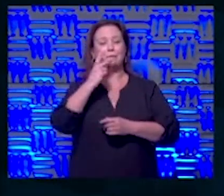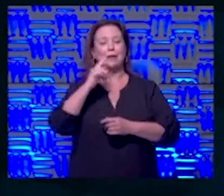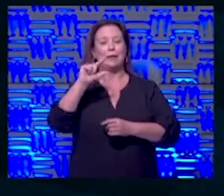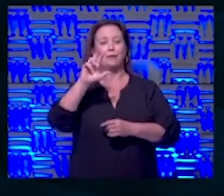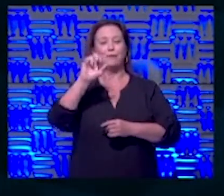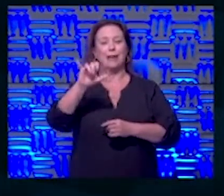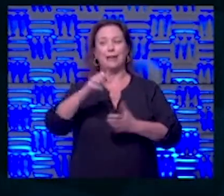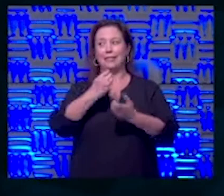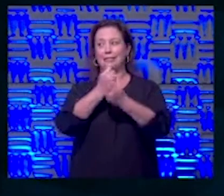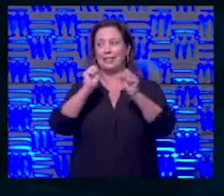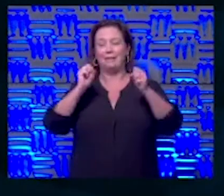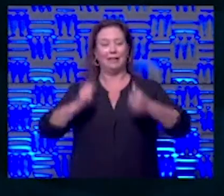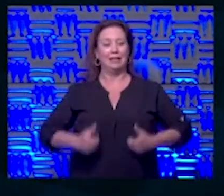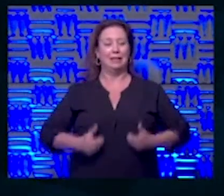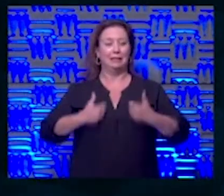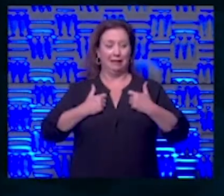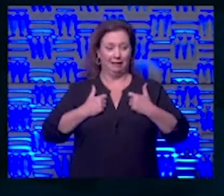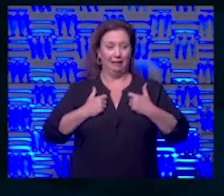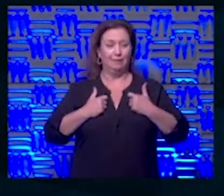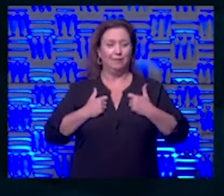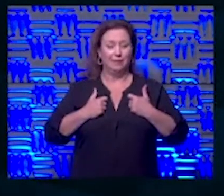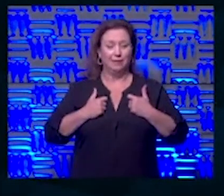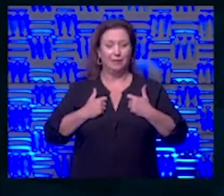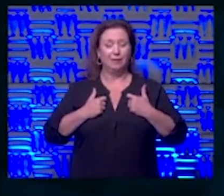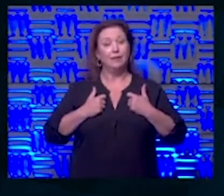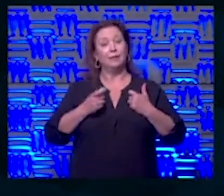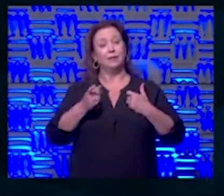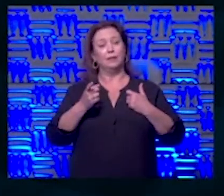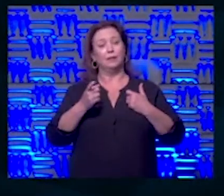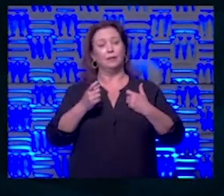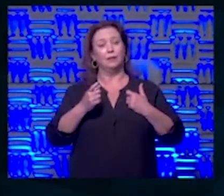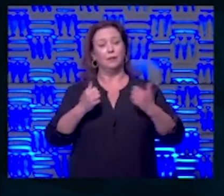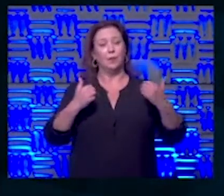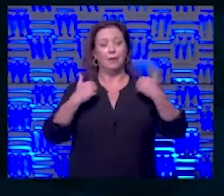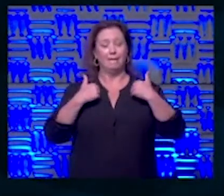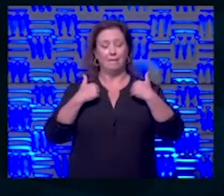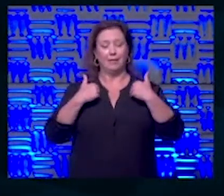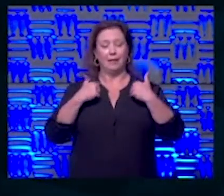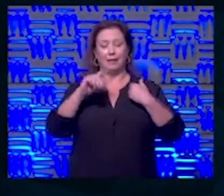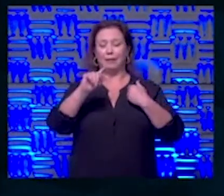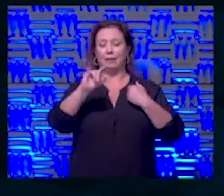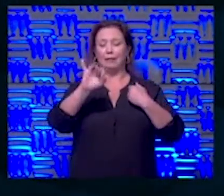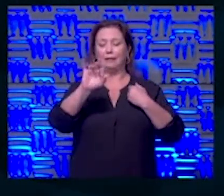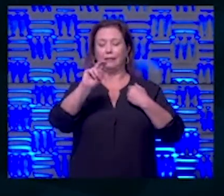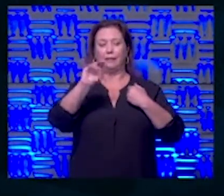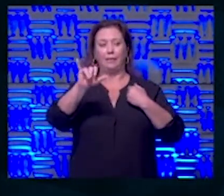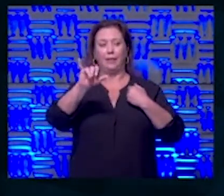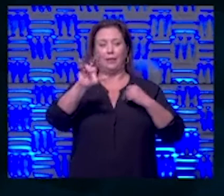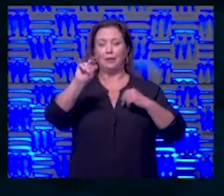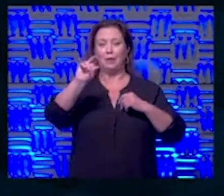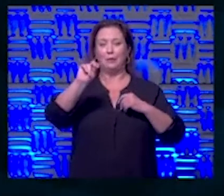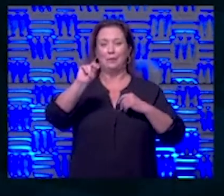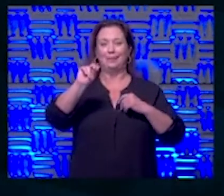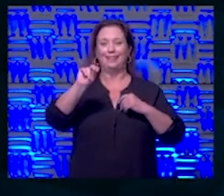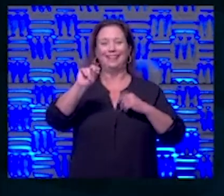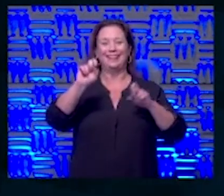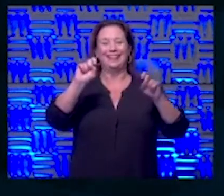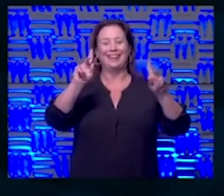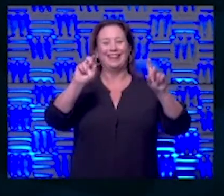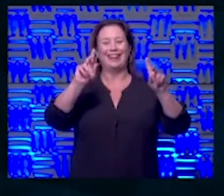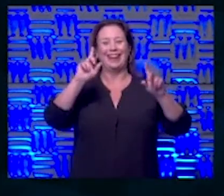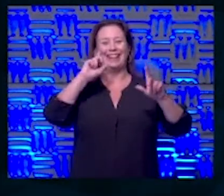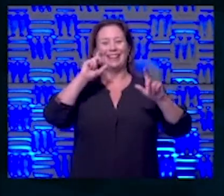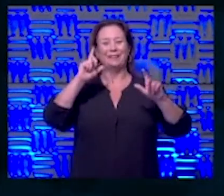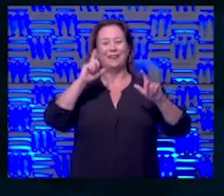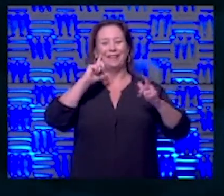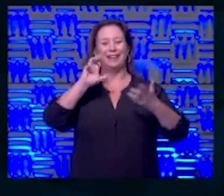and saving a life. Way to go. And do we have Tiffany? Nope. All right, folks, I think we've